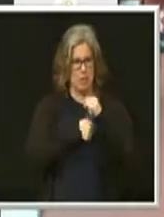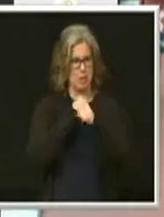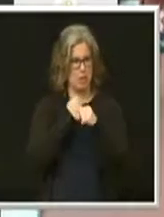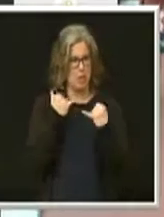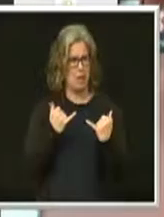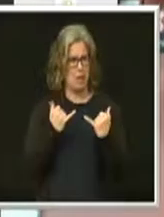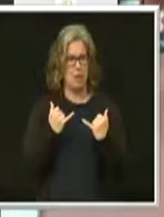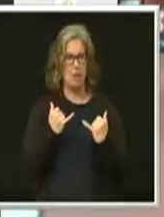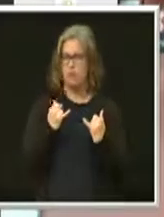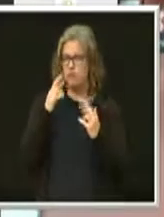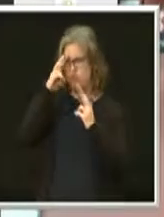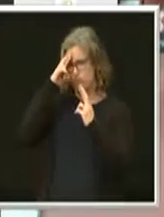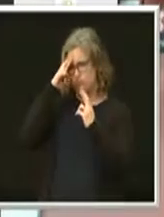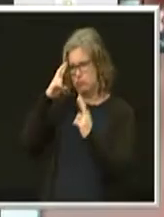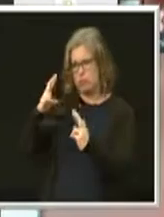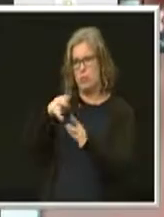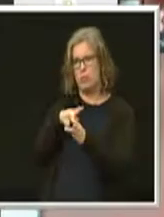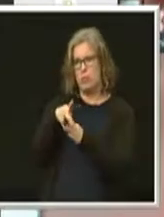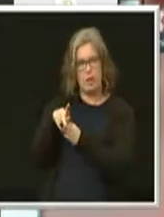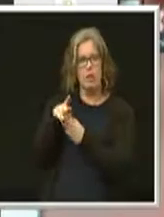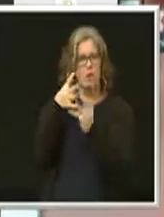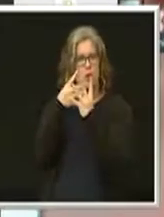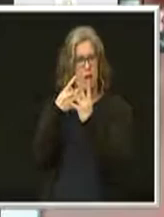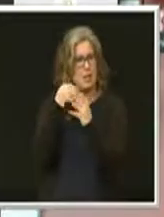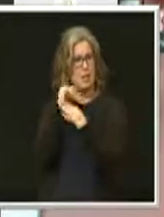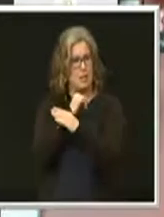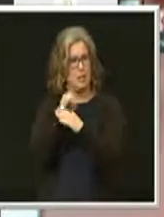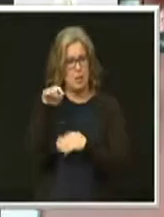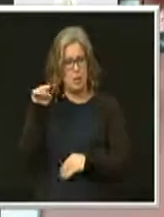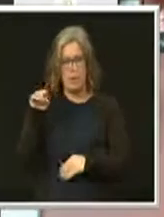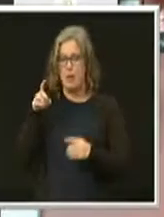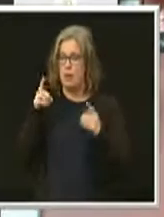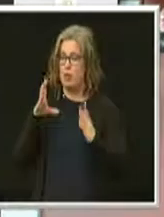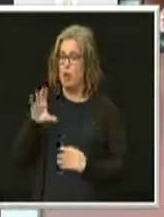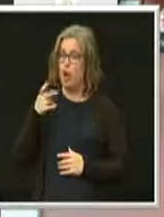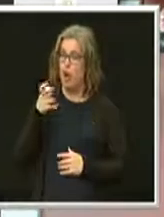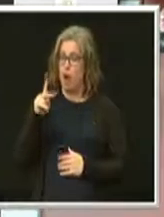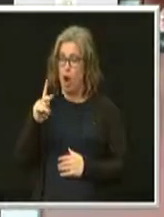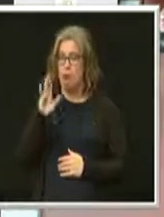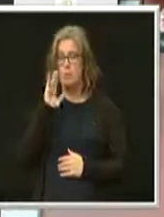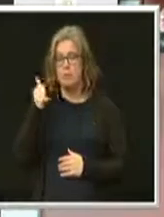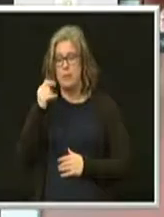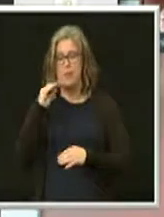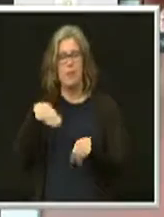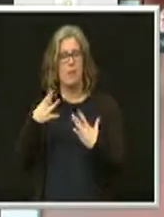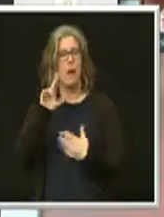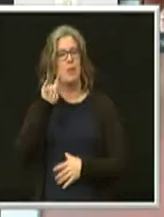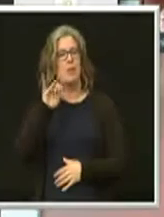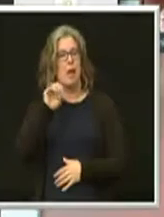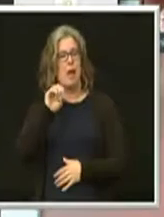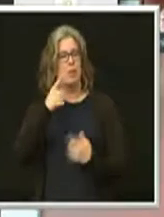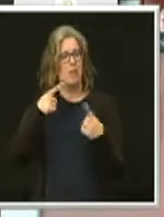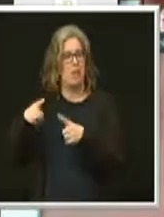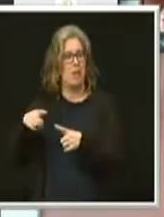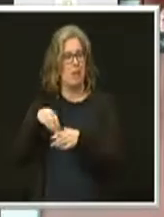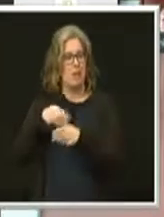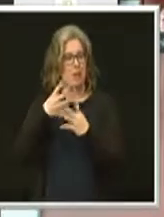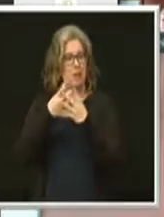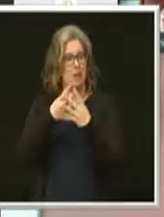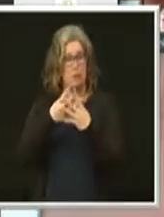a highly respected professional in the corrections industry. And Director Clark is going to give us a little update about what's happening inside of the